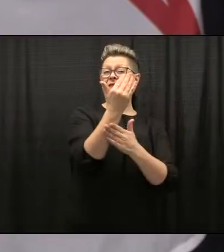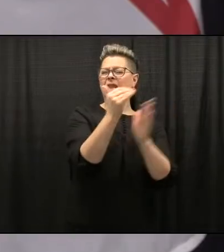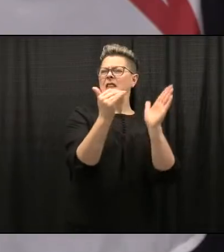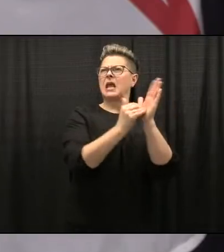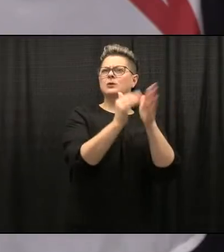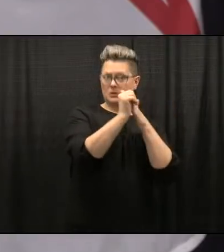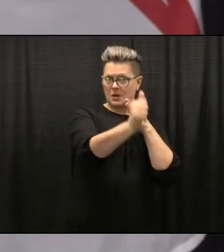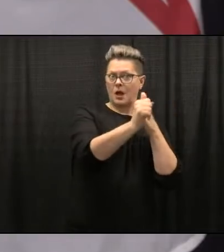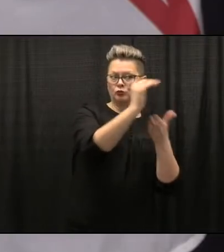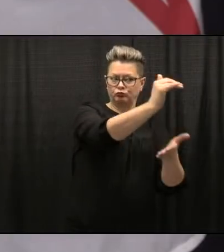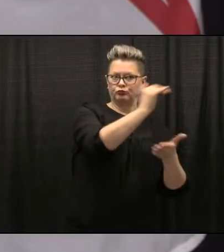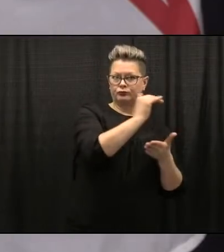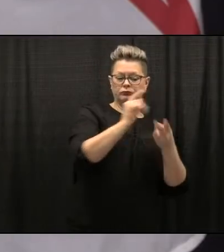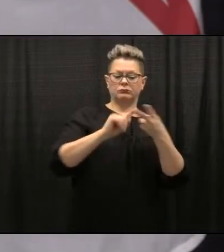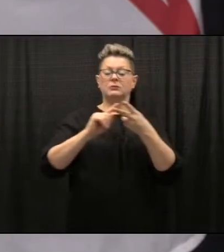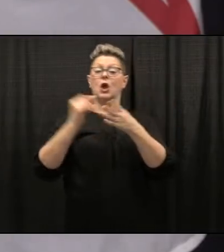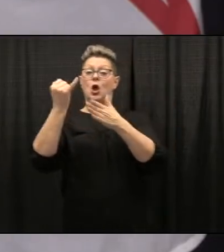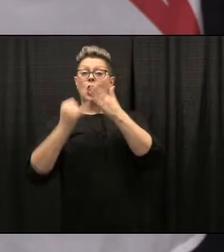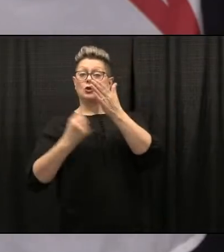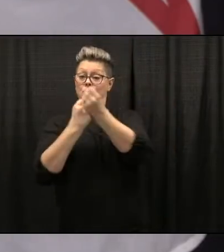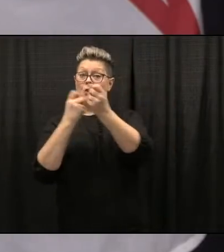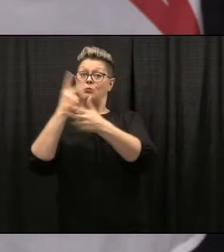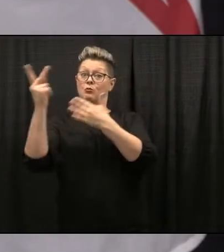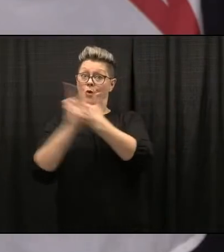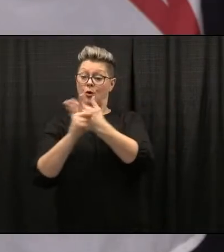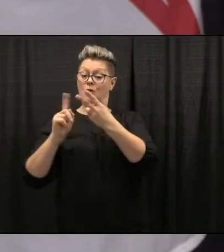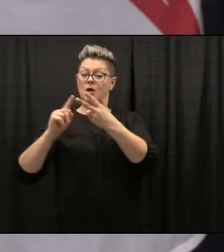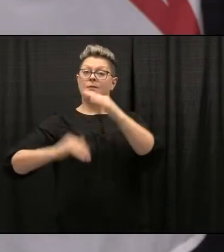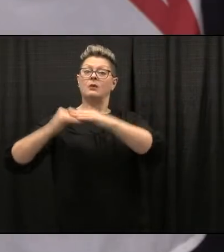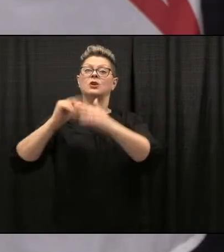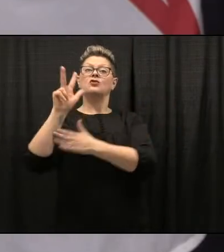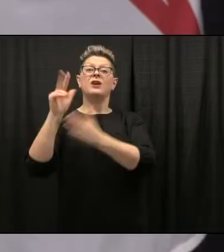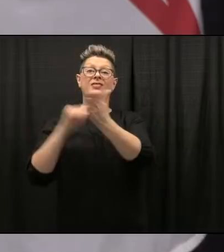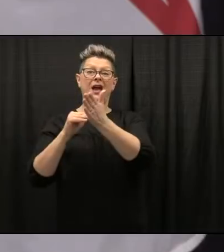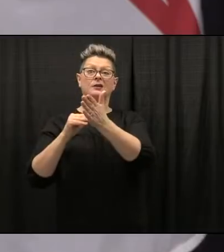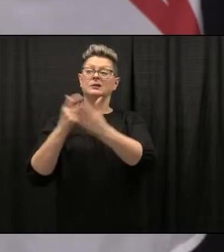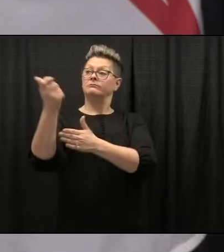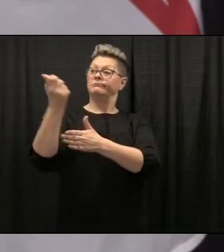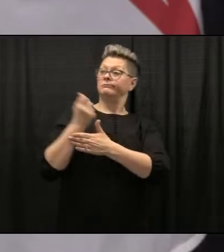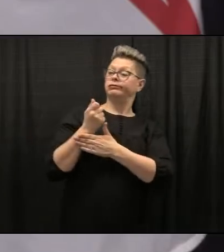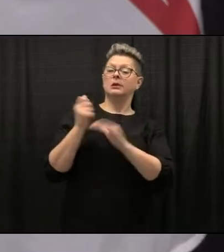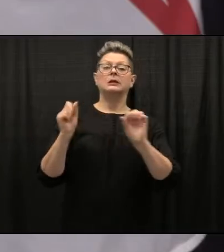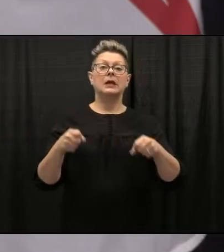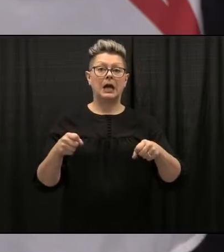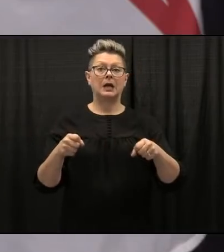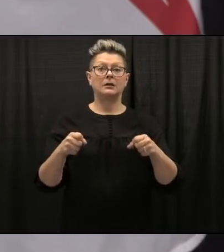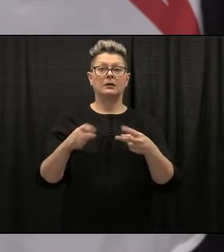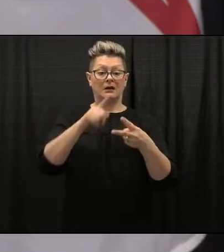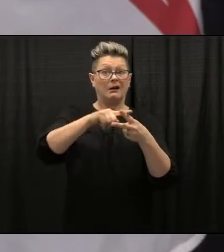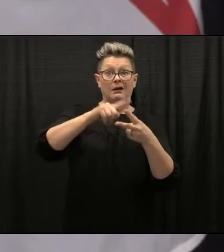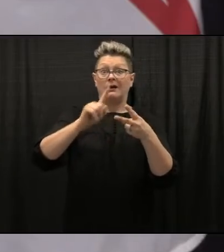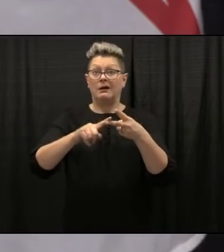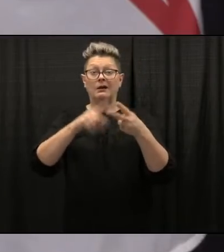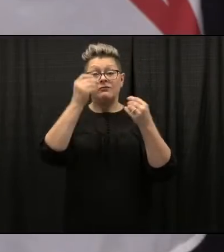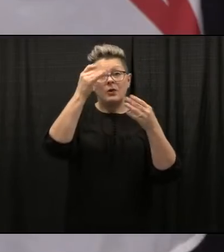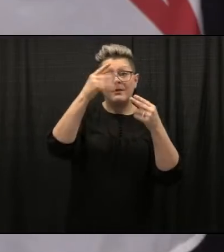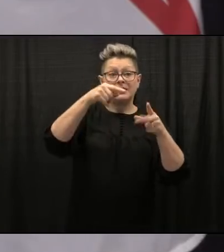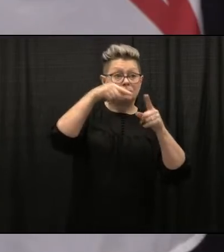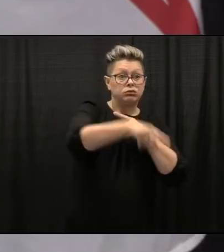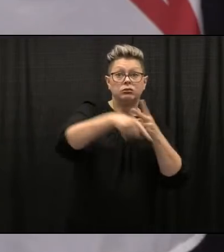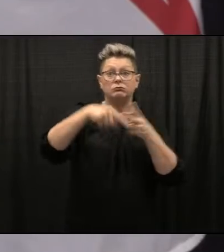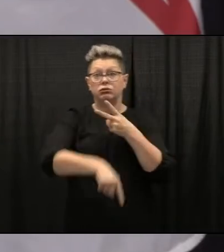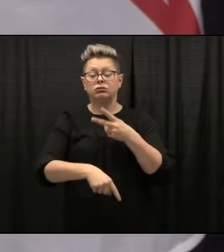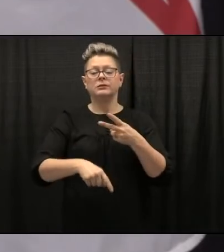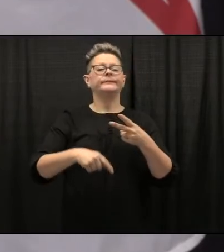believe, and for the artist support program, I believe it's up to $3,000. The parameters of which and how they apply will be announced by